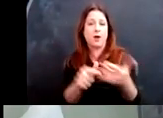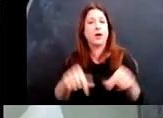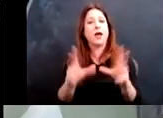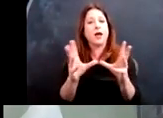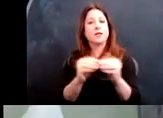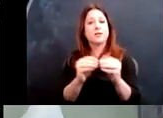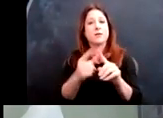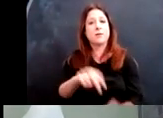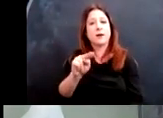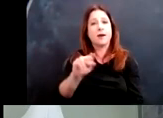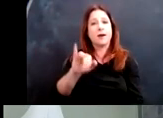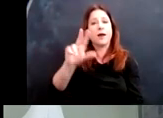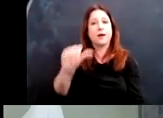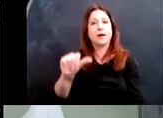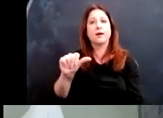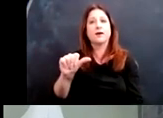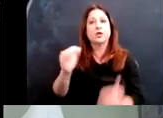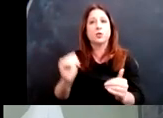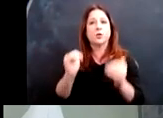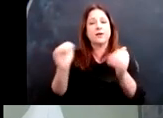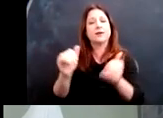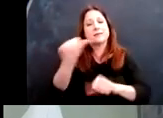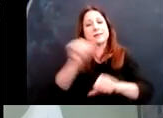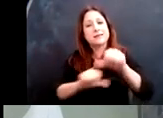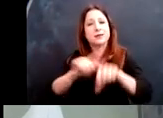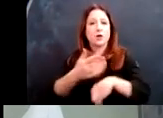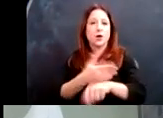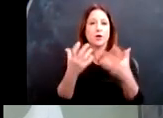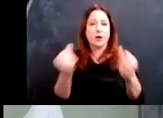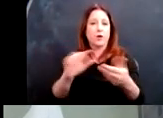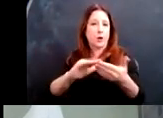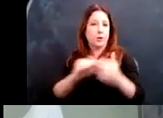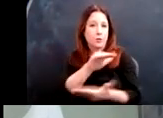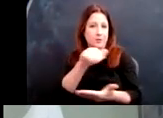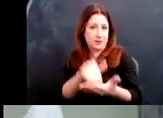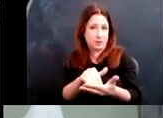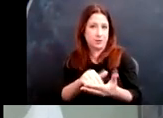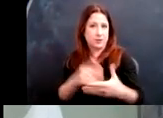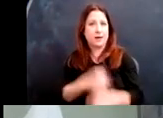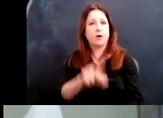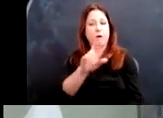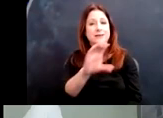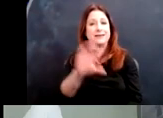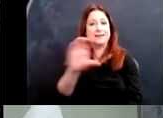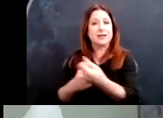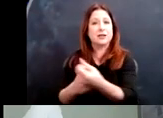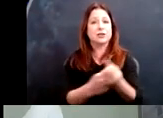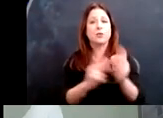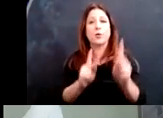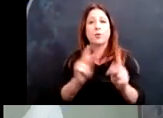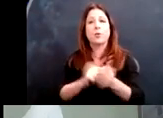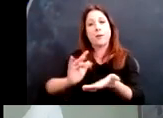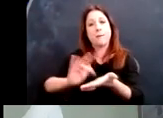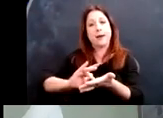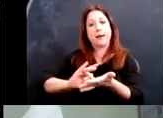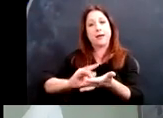to advance the science on recovery community centers, and specifically on how these recovery community centers can support persons treated with medications for